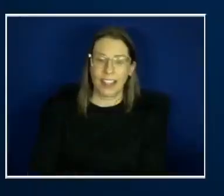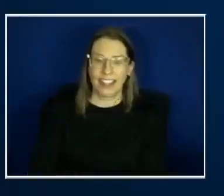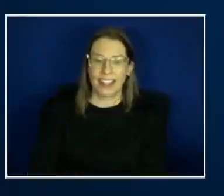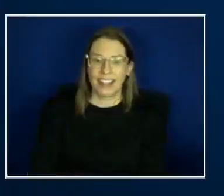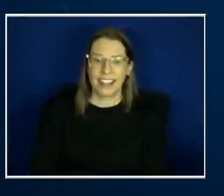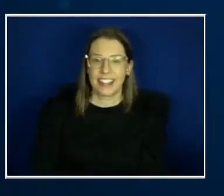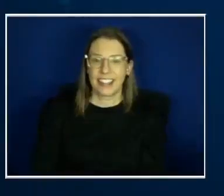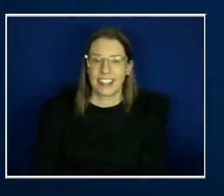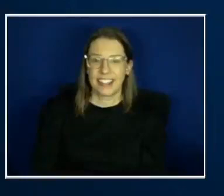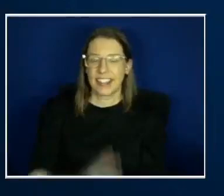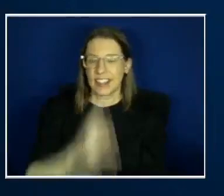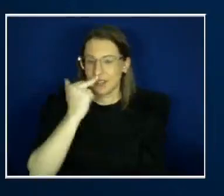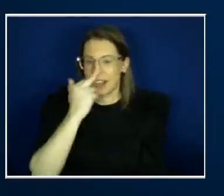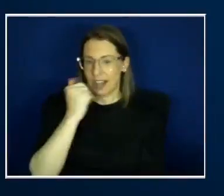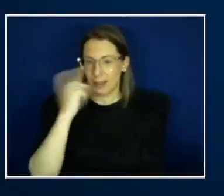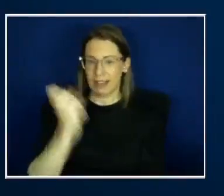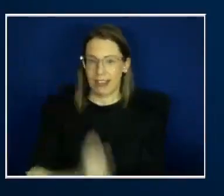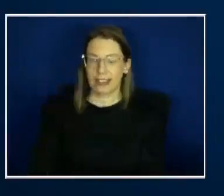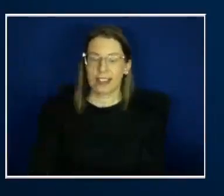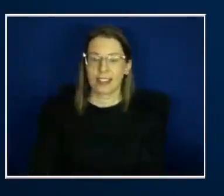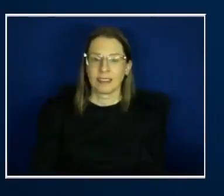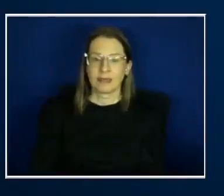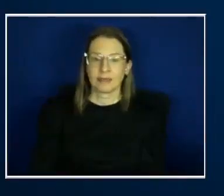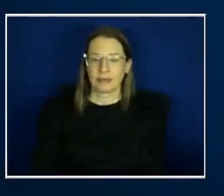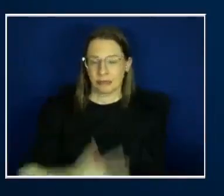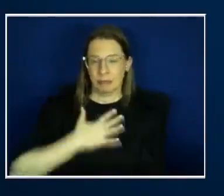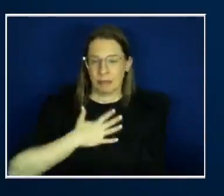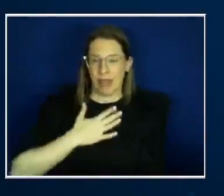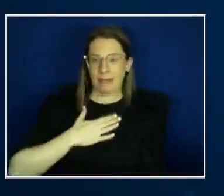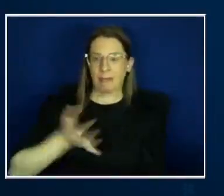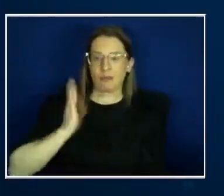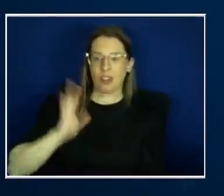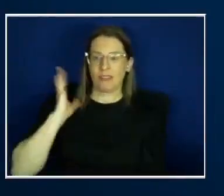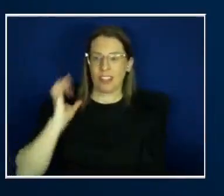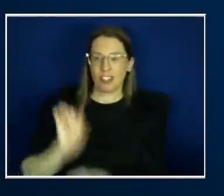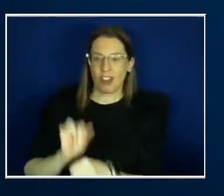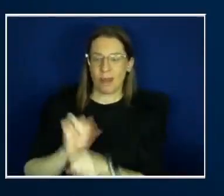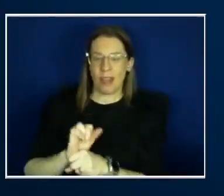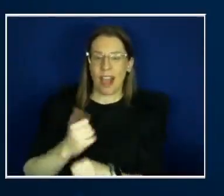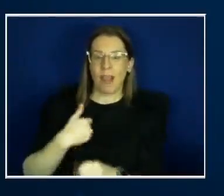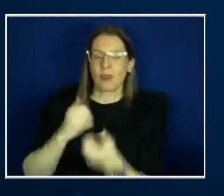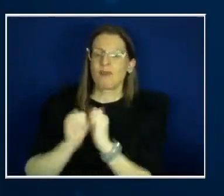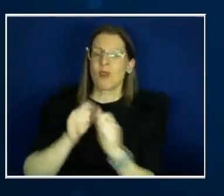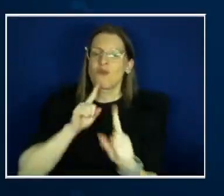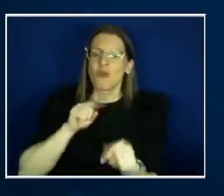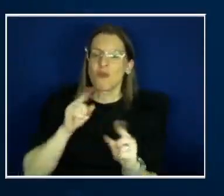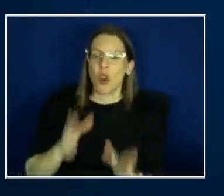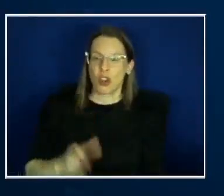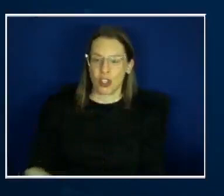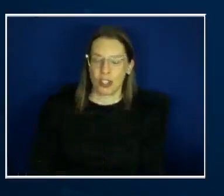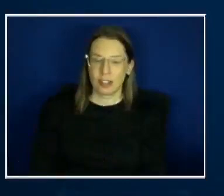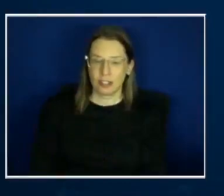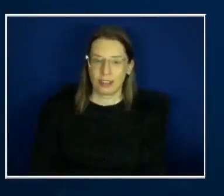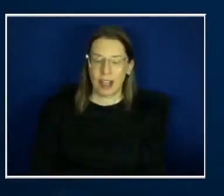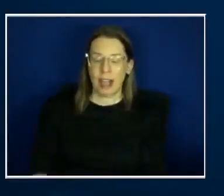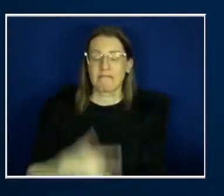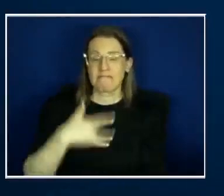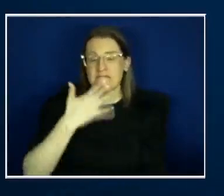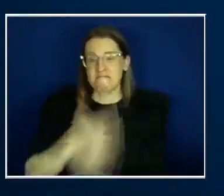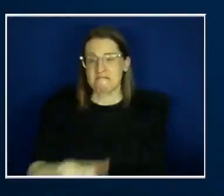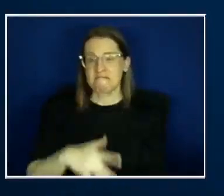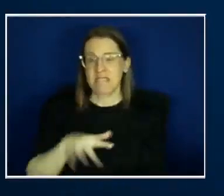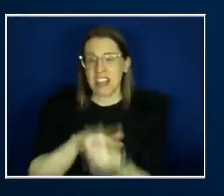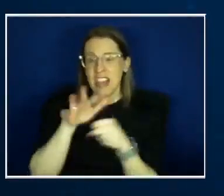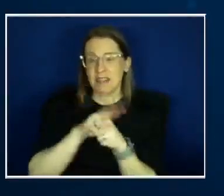It's funny because in my previous job, I was a sports reporter, and I was blessed enough to be able to experience the